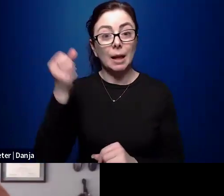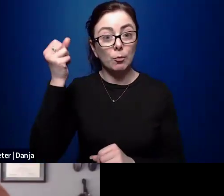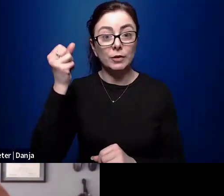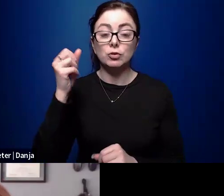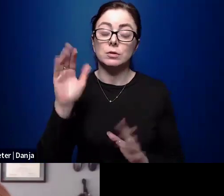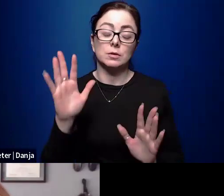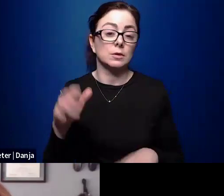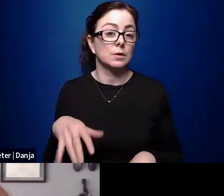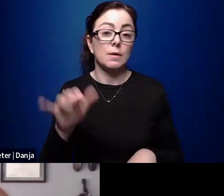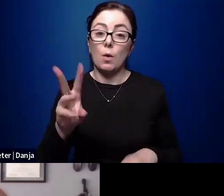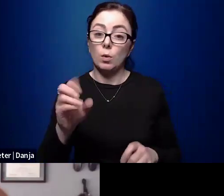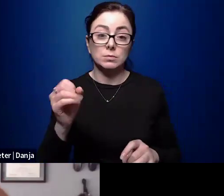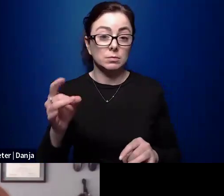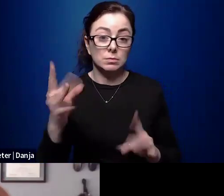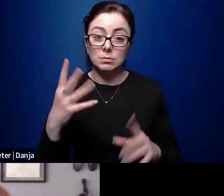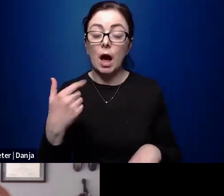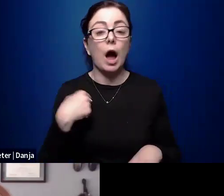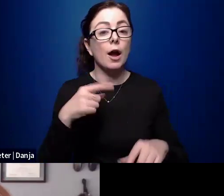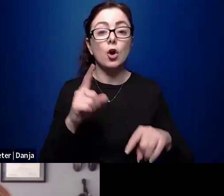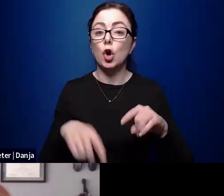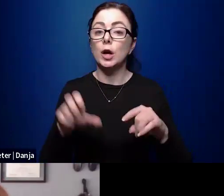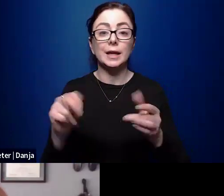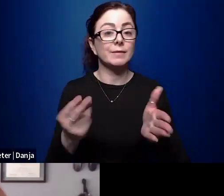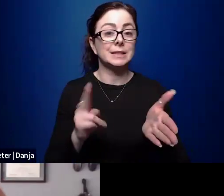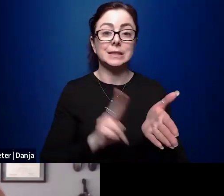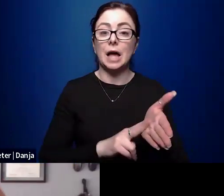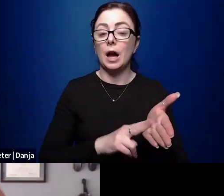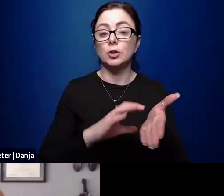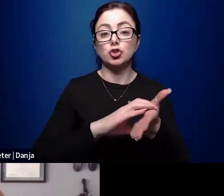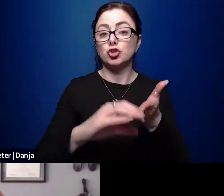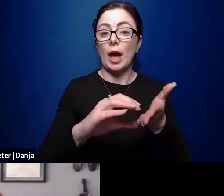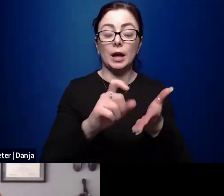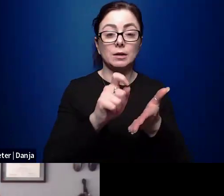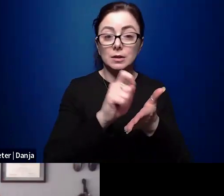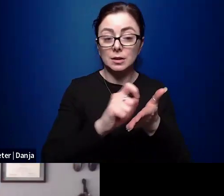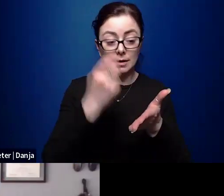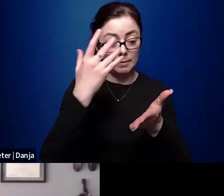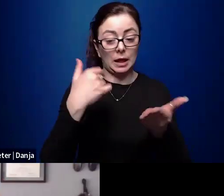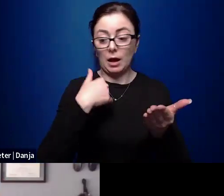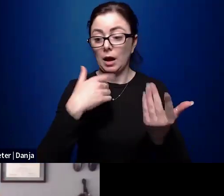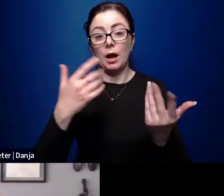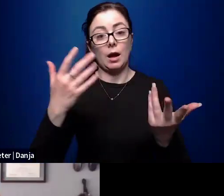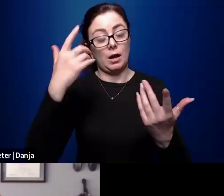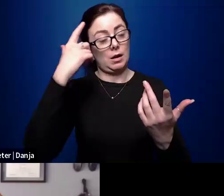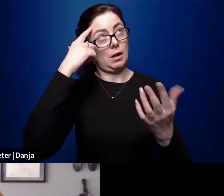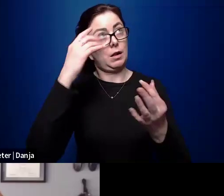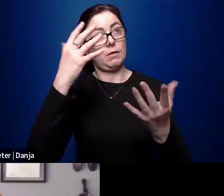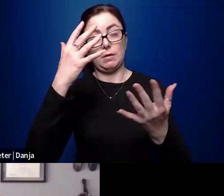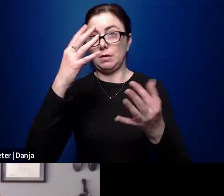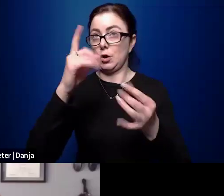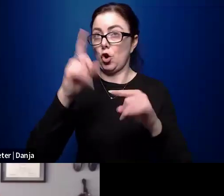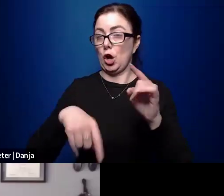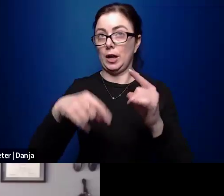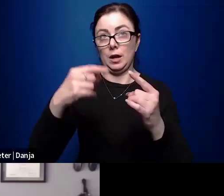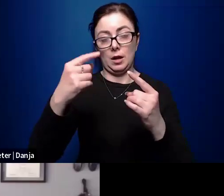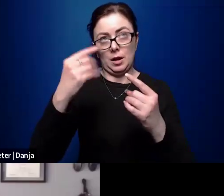sign a check. I didn't even know what year it was anymore because it was 10 years of sleep deprivation. So with that being